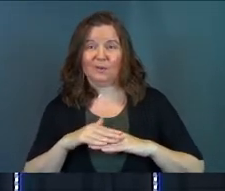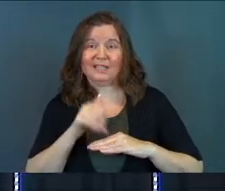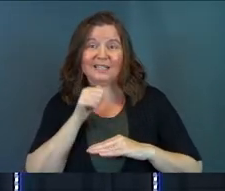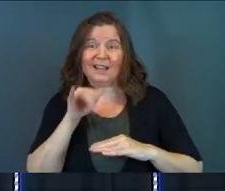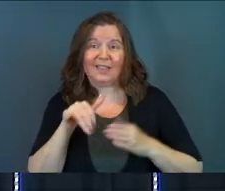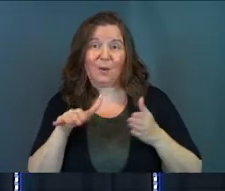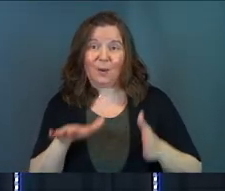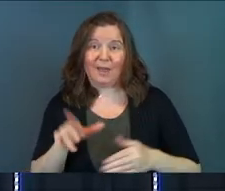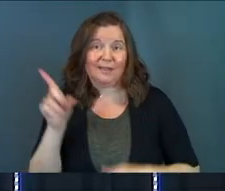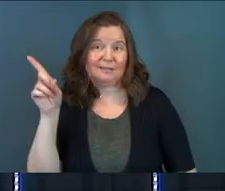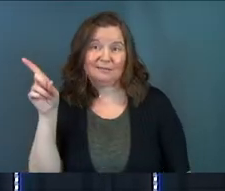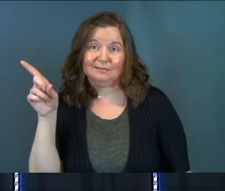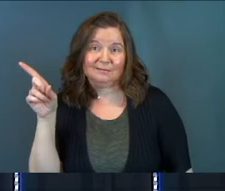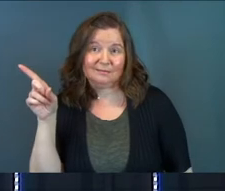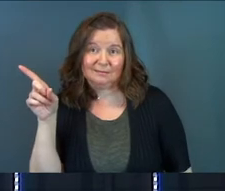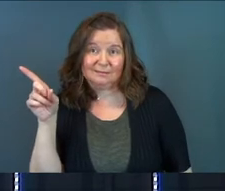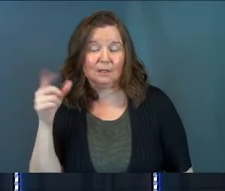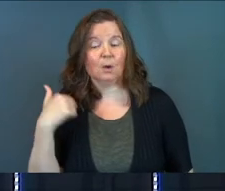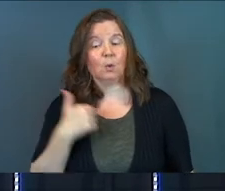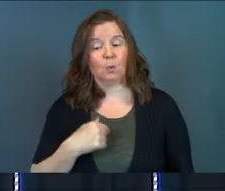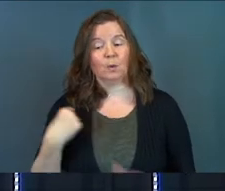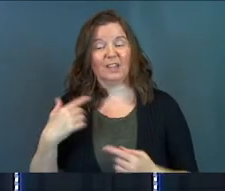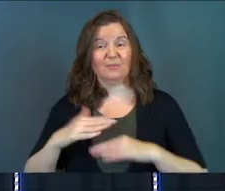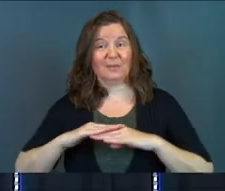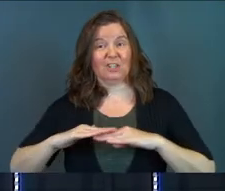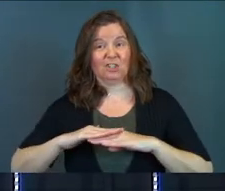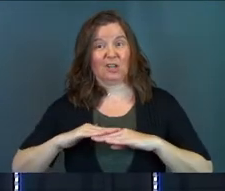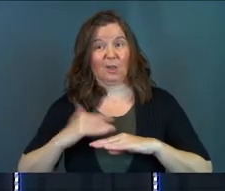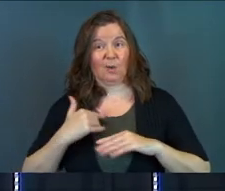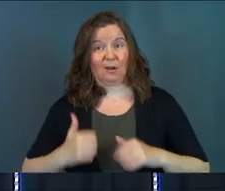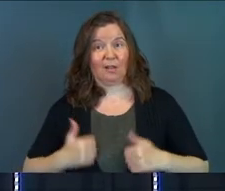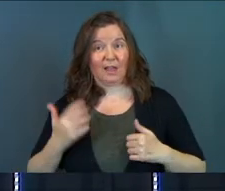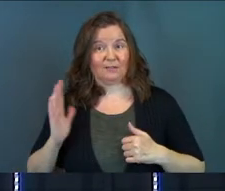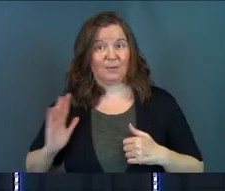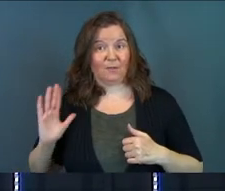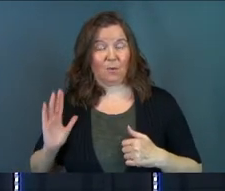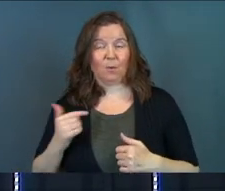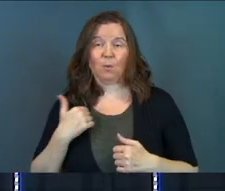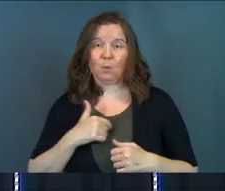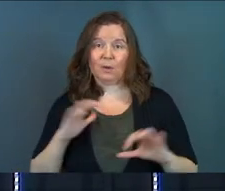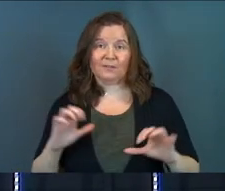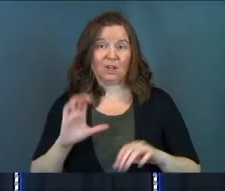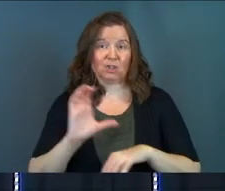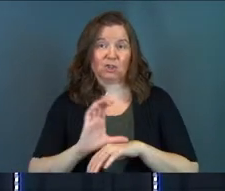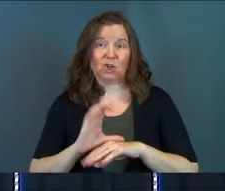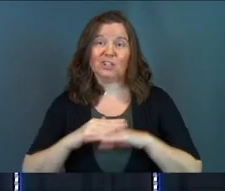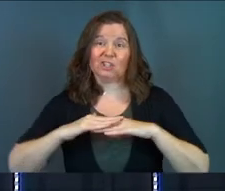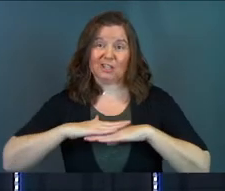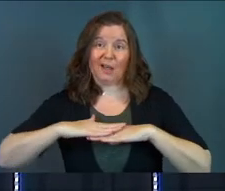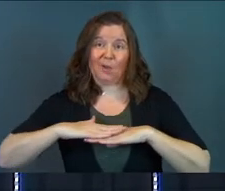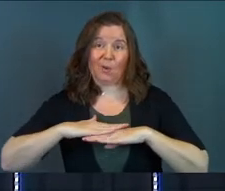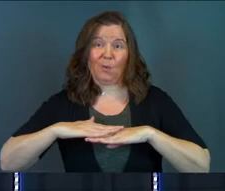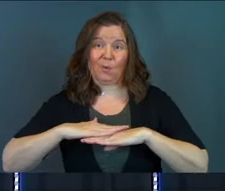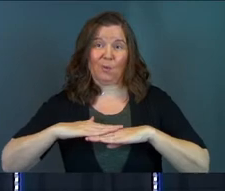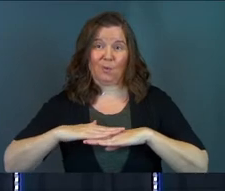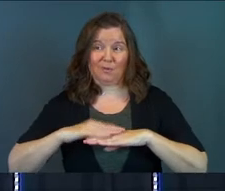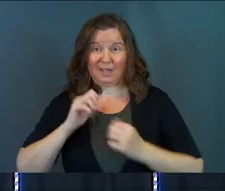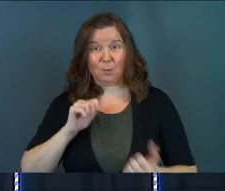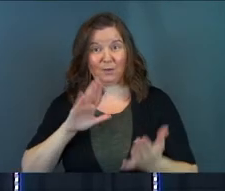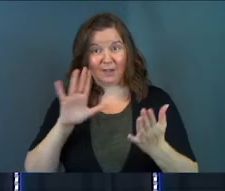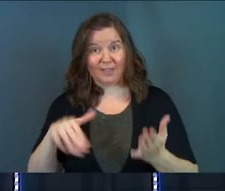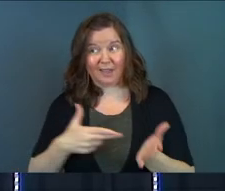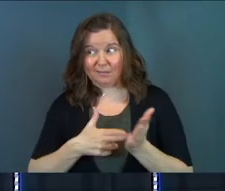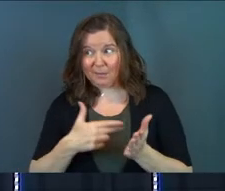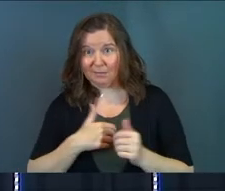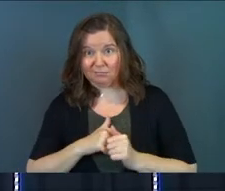just isn't that way. We've been shallow in our lives before. We've done church shallow. Can we face